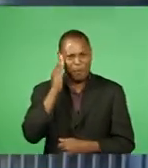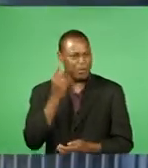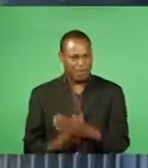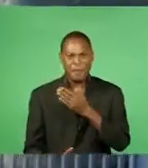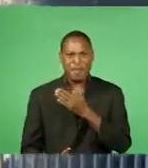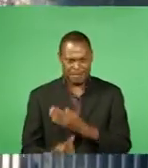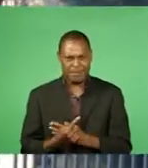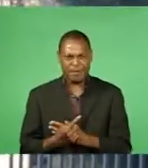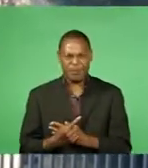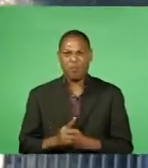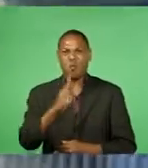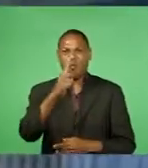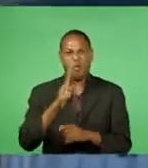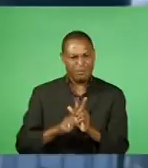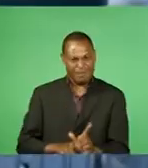for almost a year.